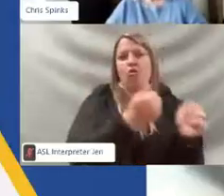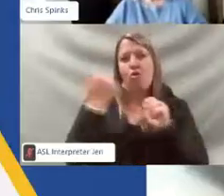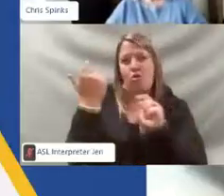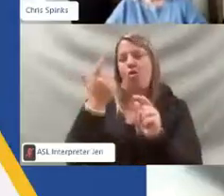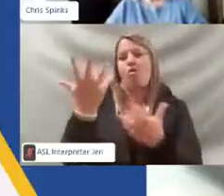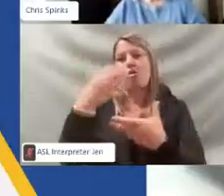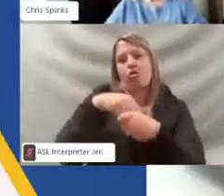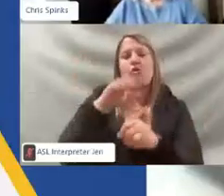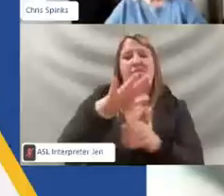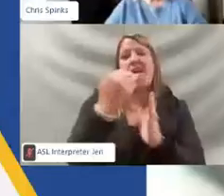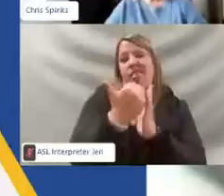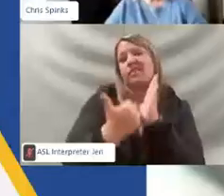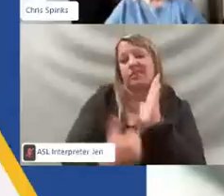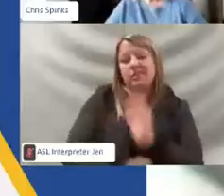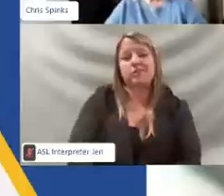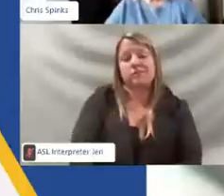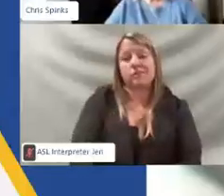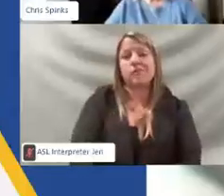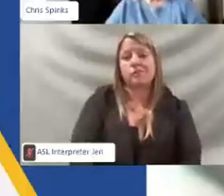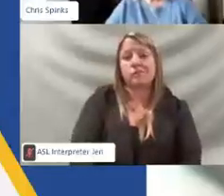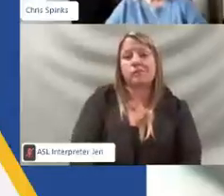include on that list.